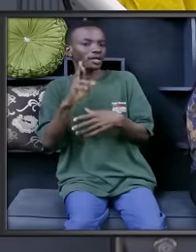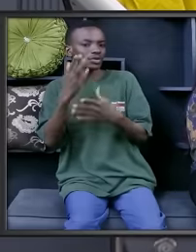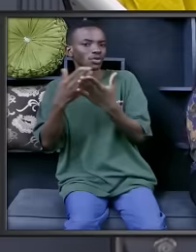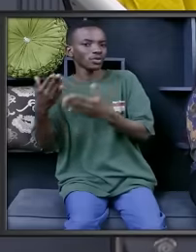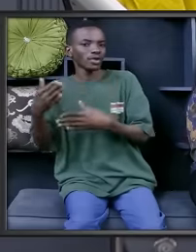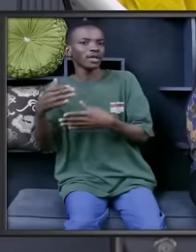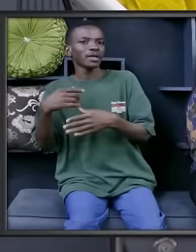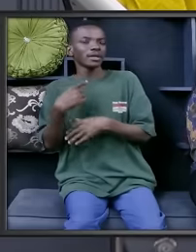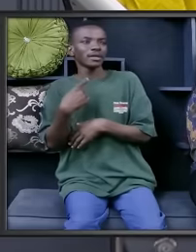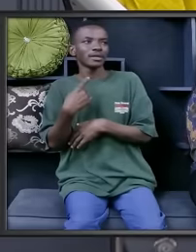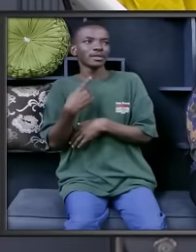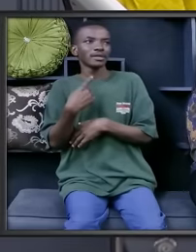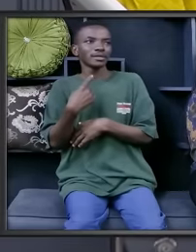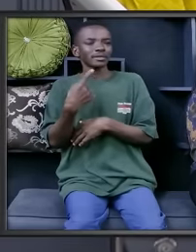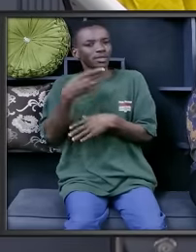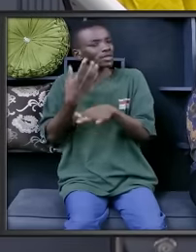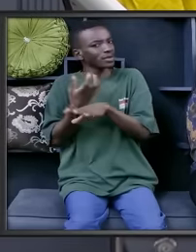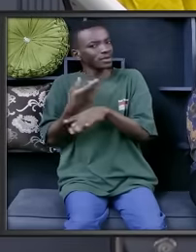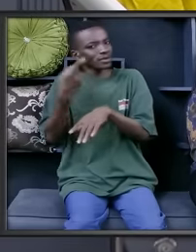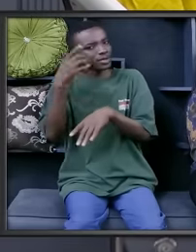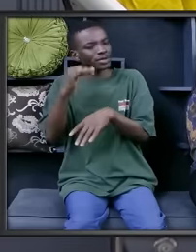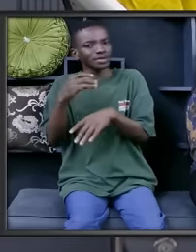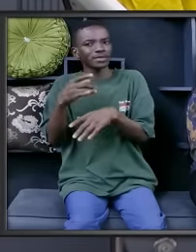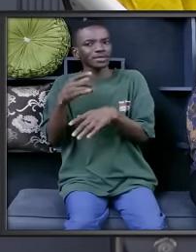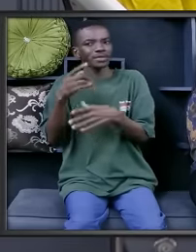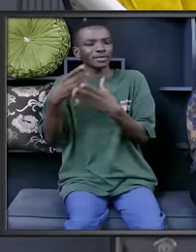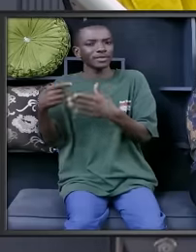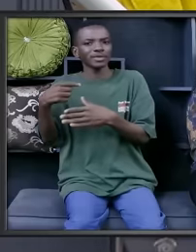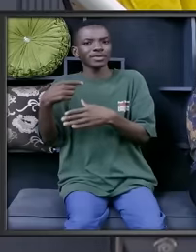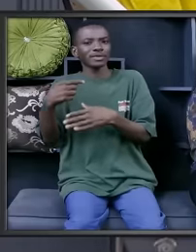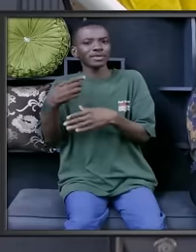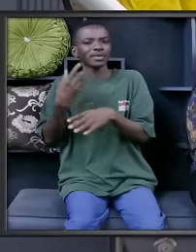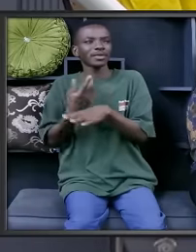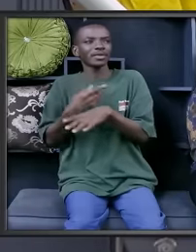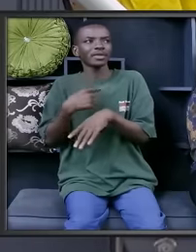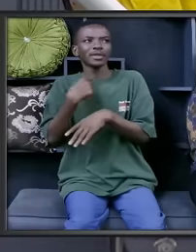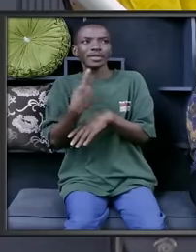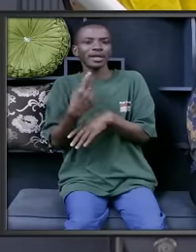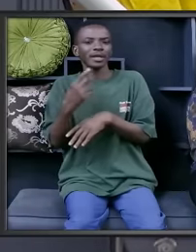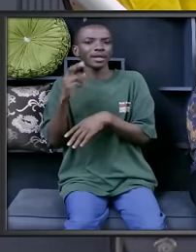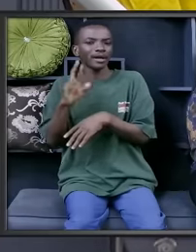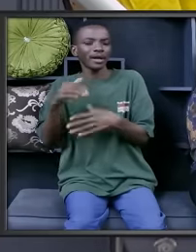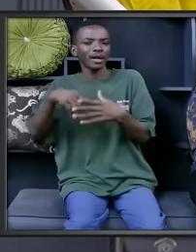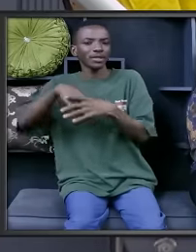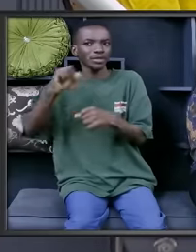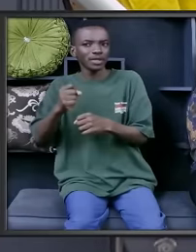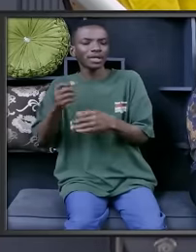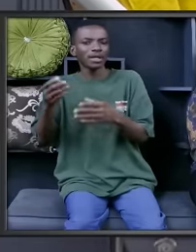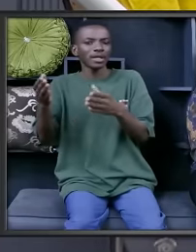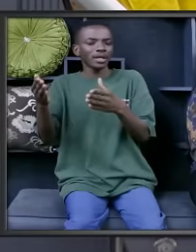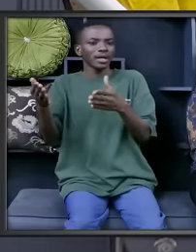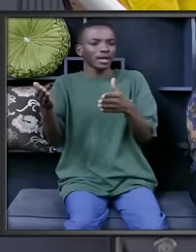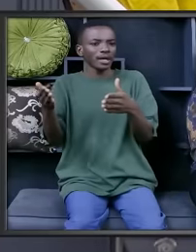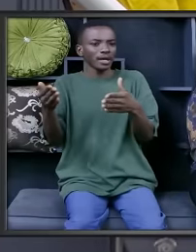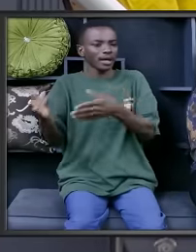I say I beg because of the thing where his younger sister tell me. I say I beg. Tell me outside. Now he come carry